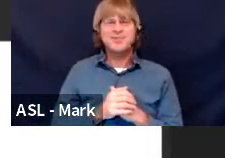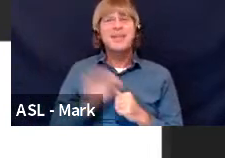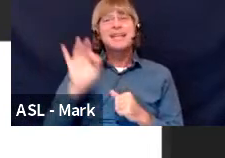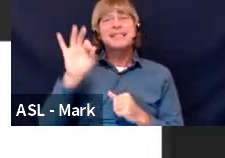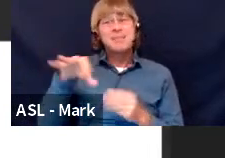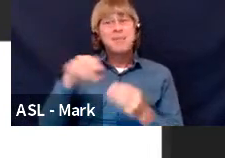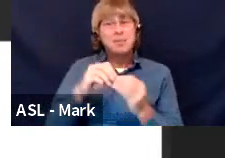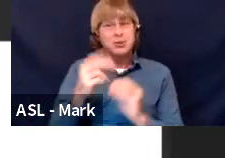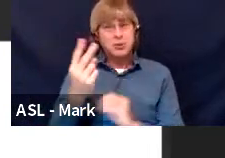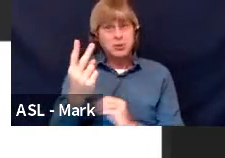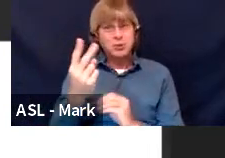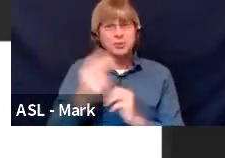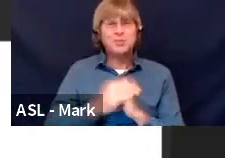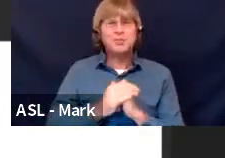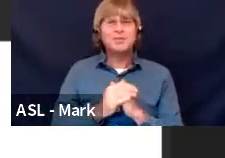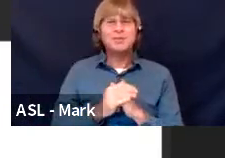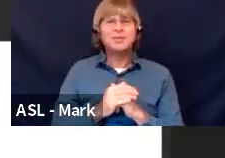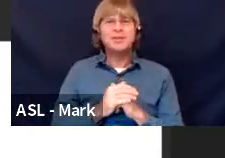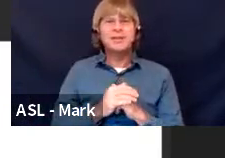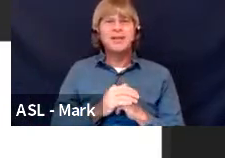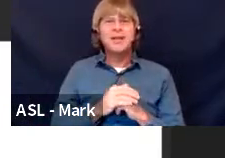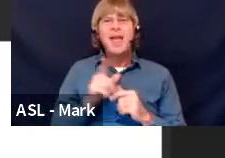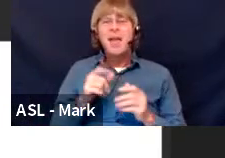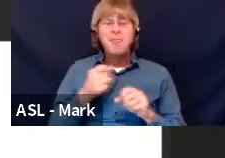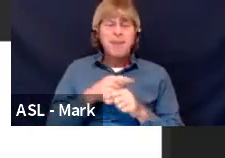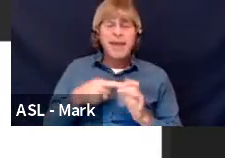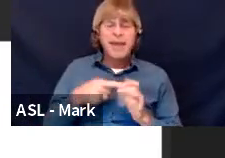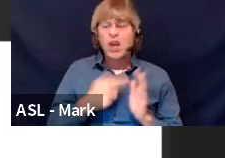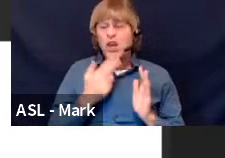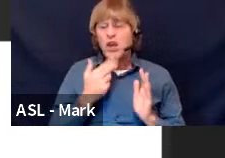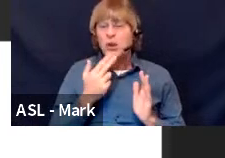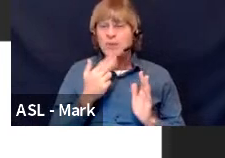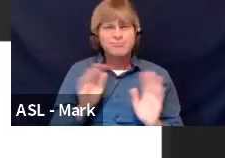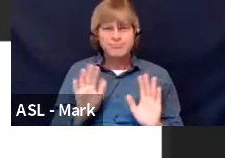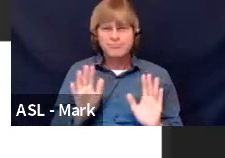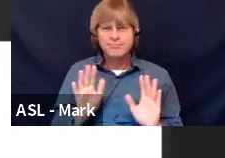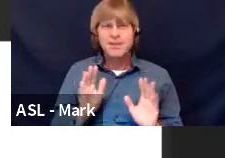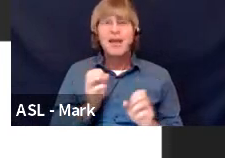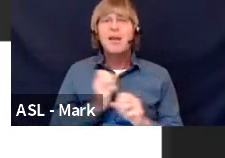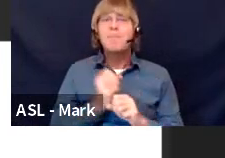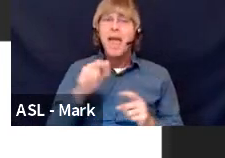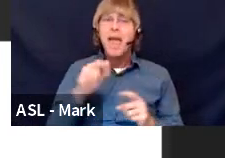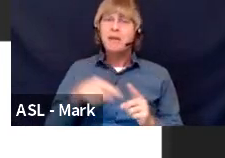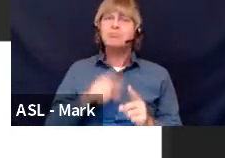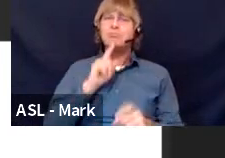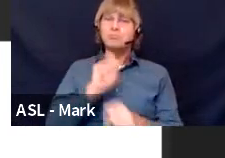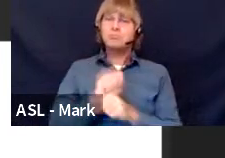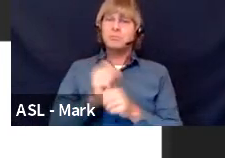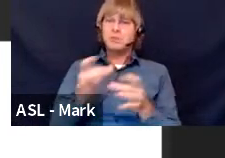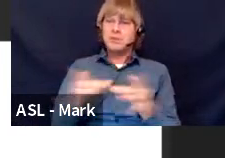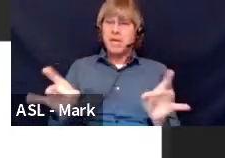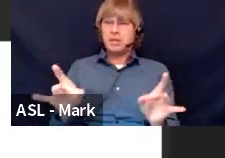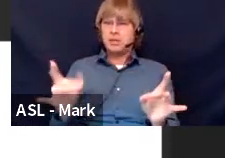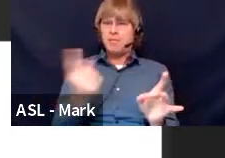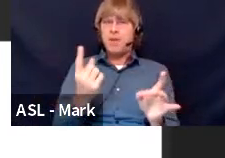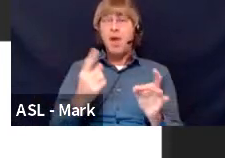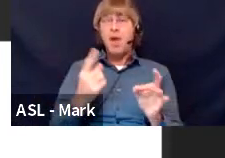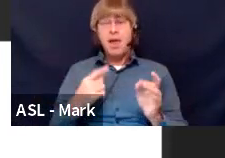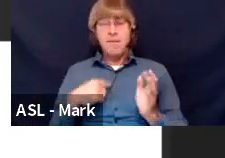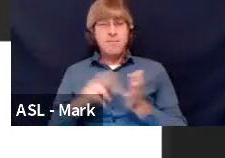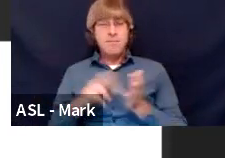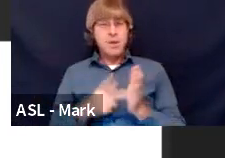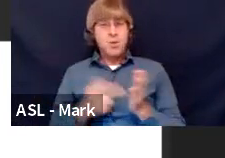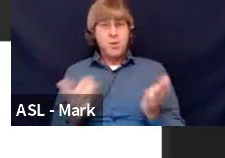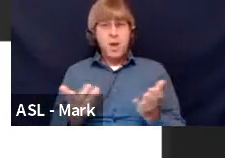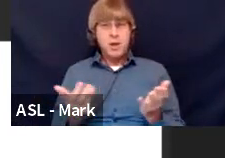Tip two, don't make it cute, make it say something. Now, what do I mean when I say